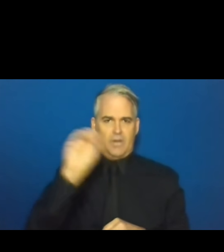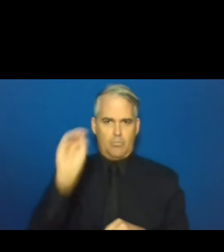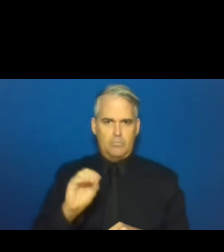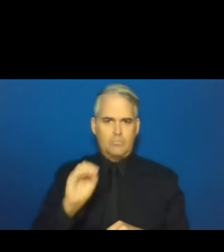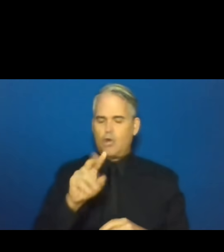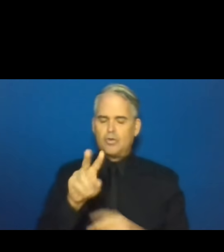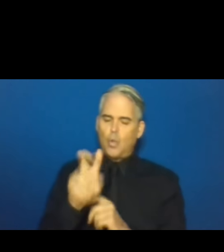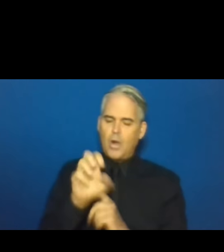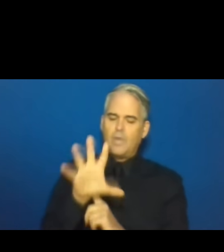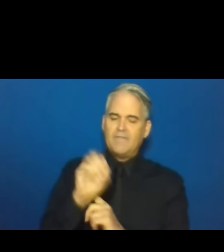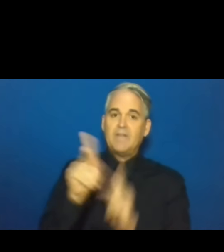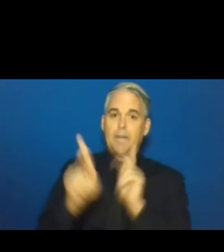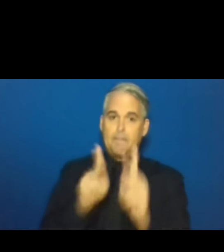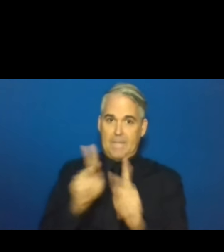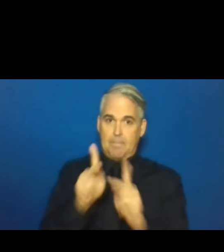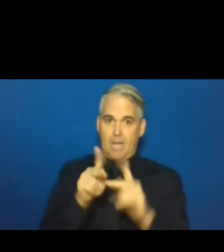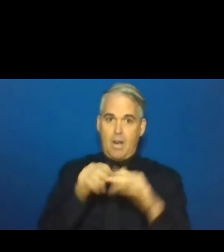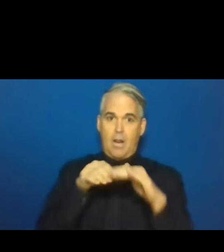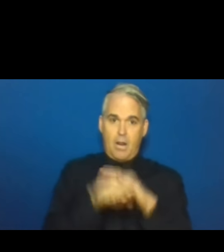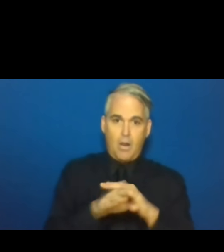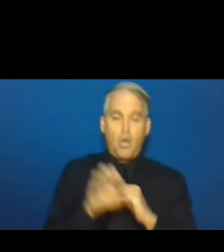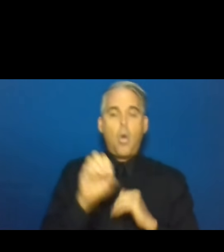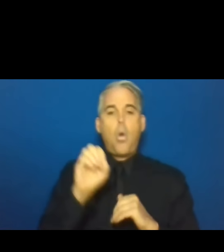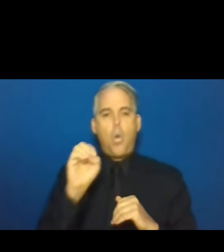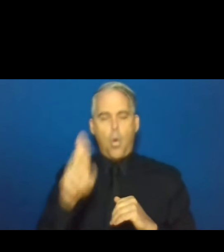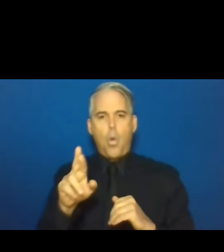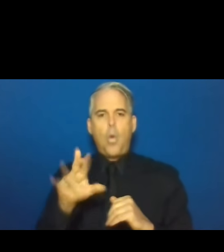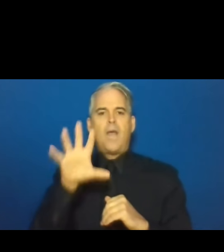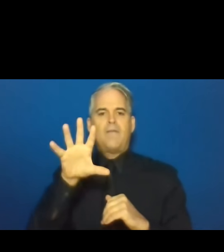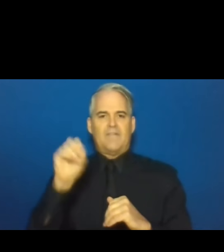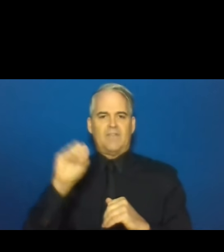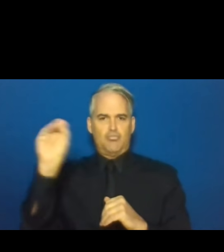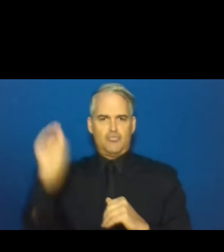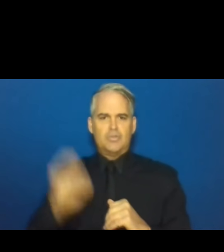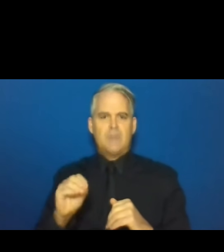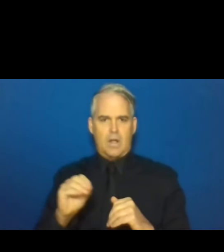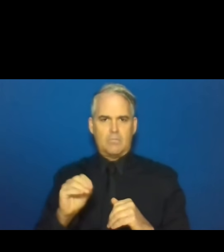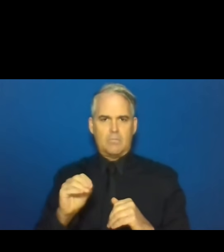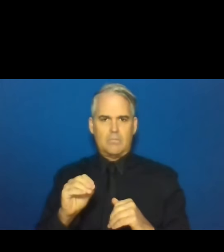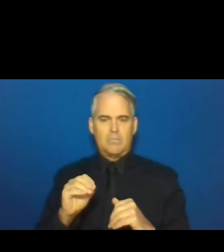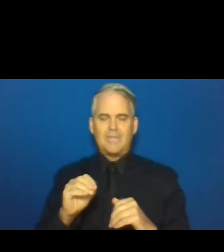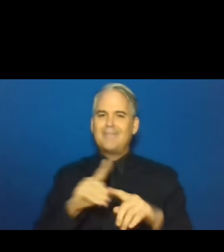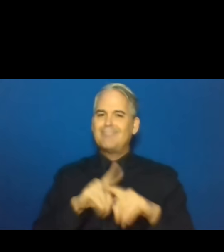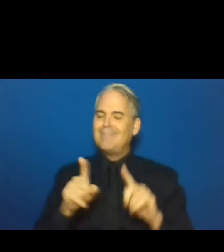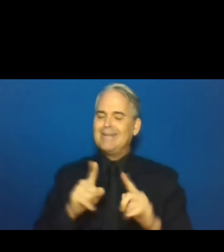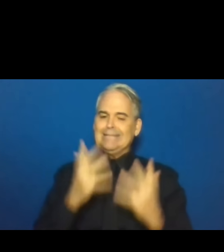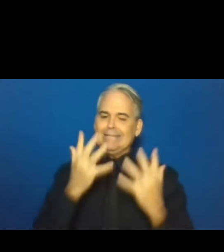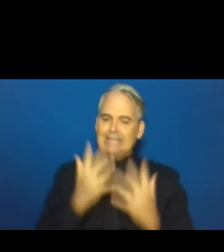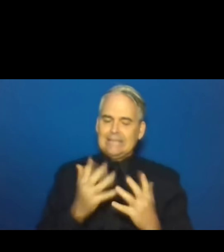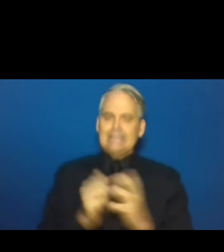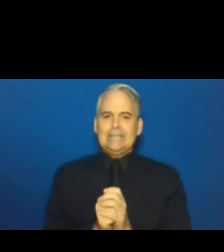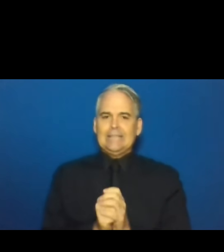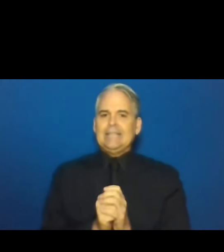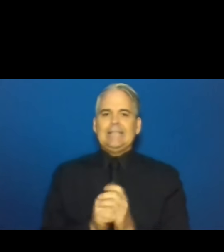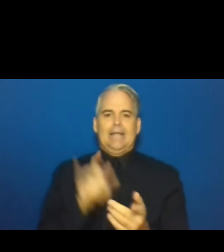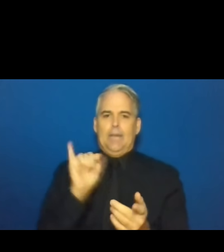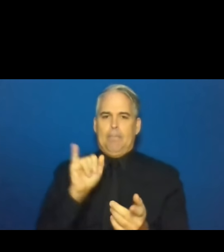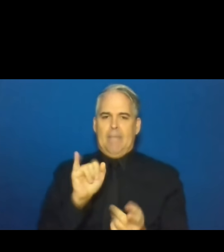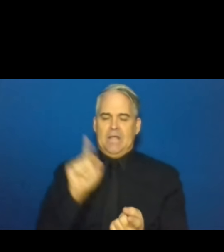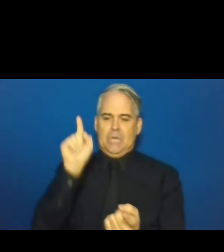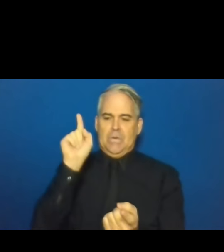was less. Unfortunately, due to the surge we're experiencing, we must decrease these limits during